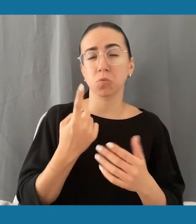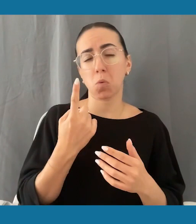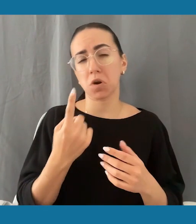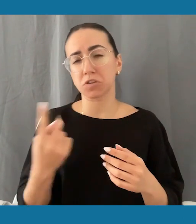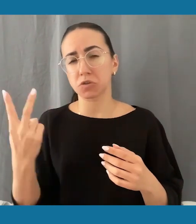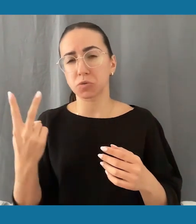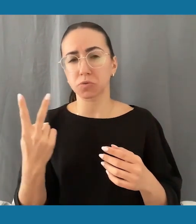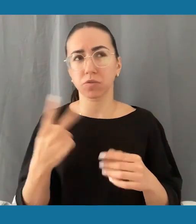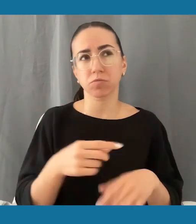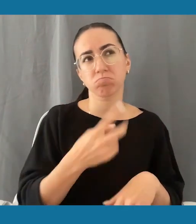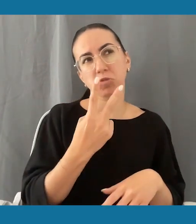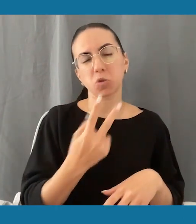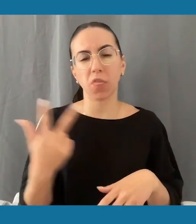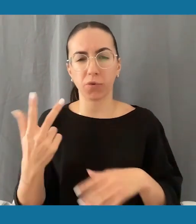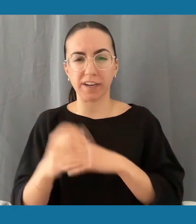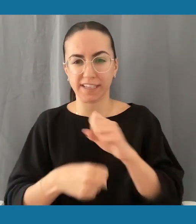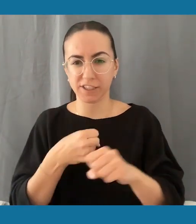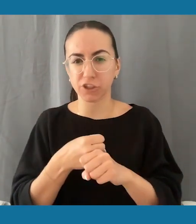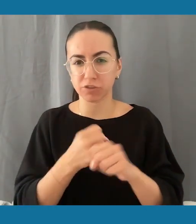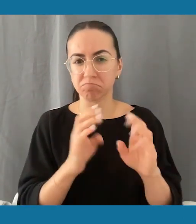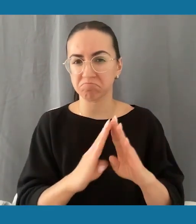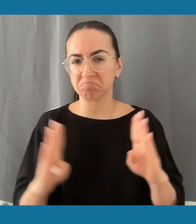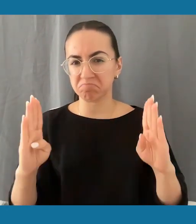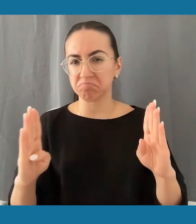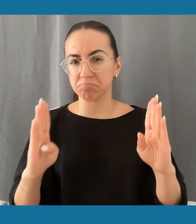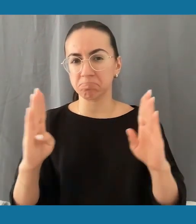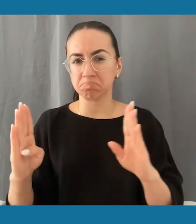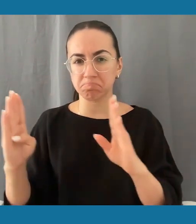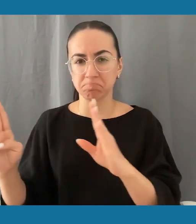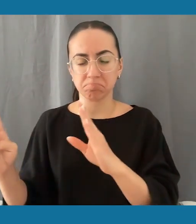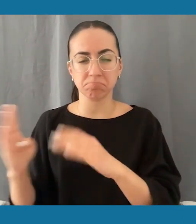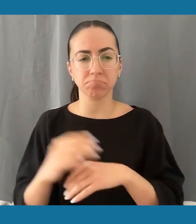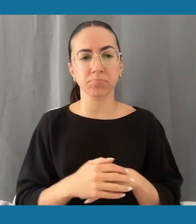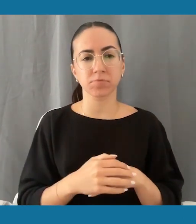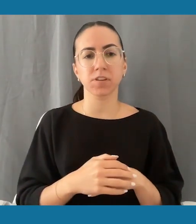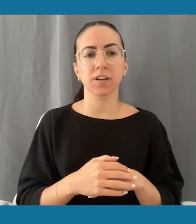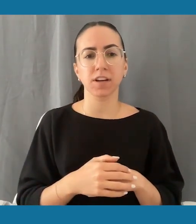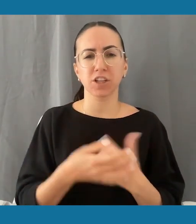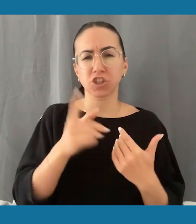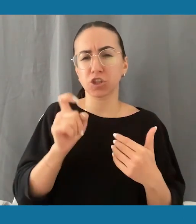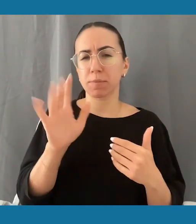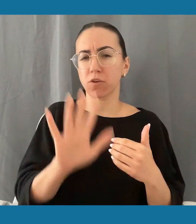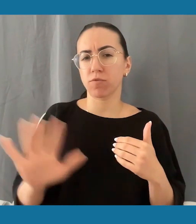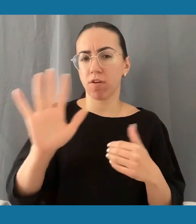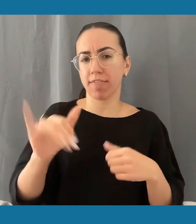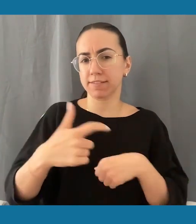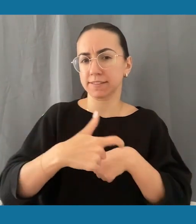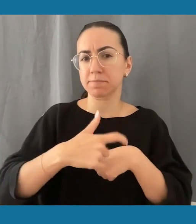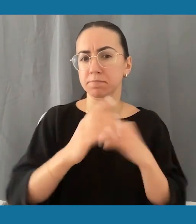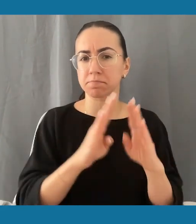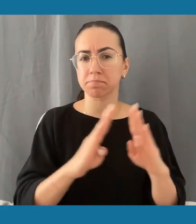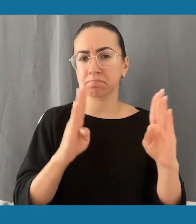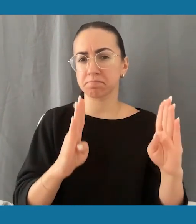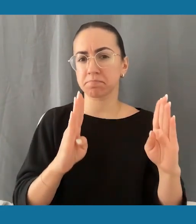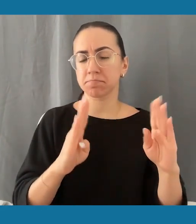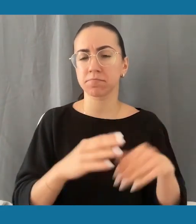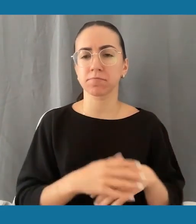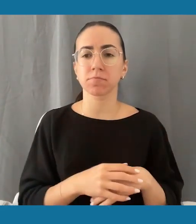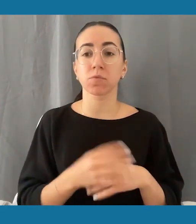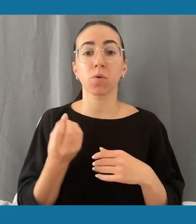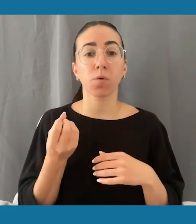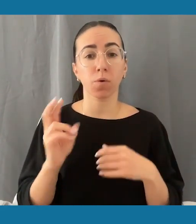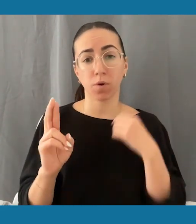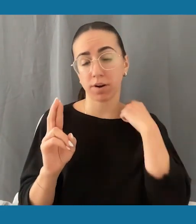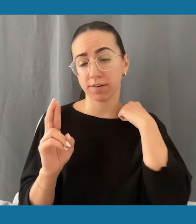1 to 2, 2 to 3 years thereabouts. It'll either be on that time frame or within that schedule, or anytime there's a